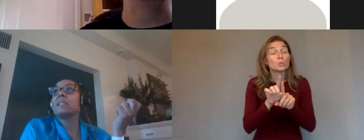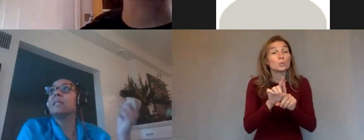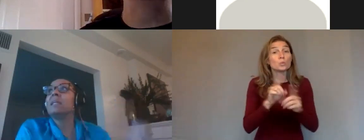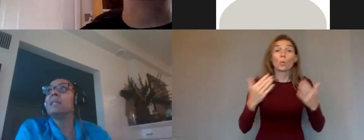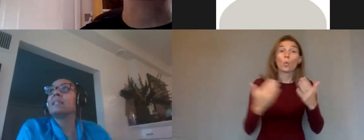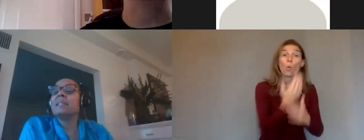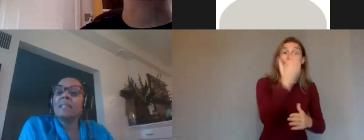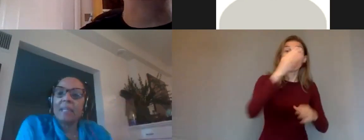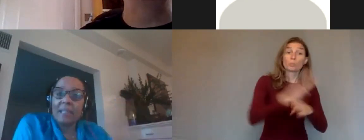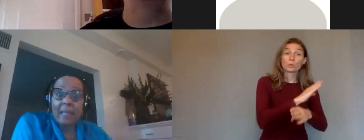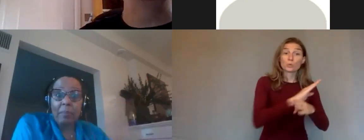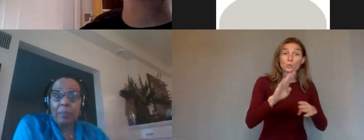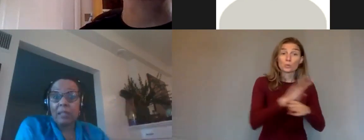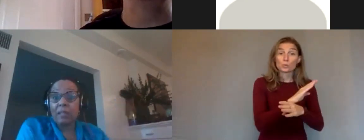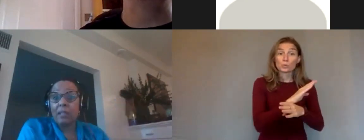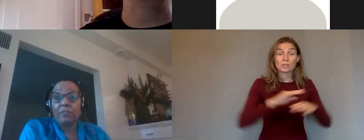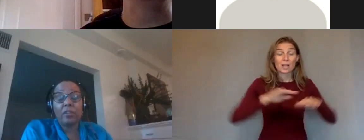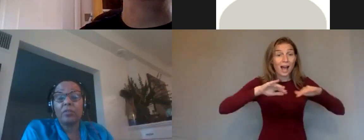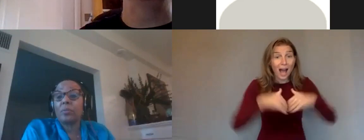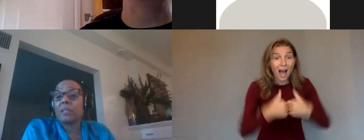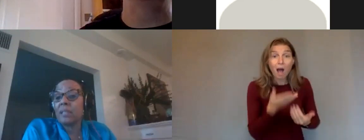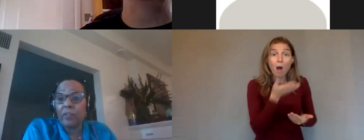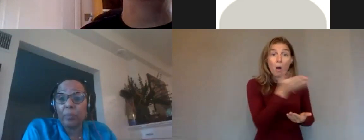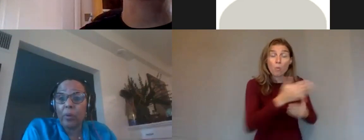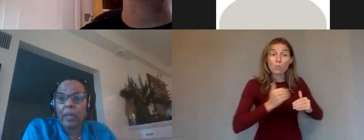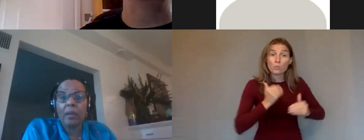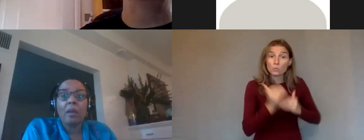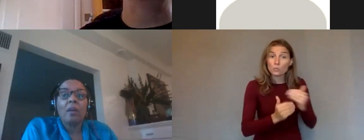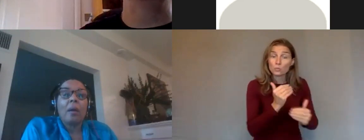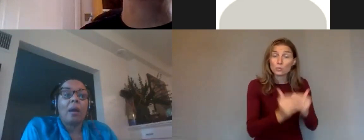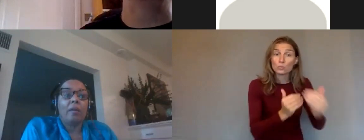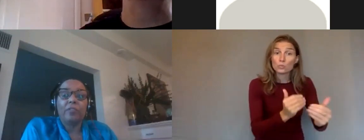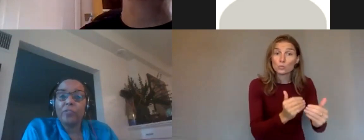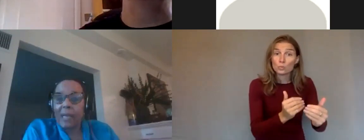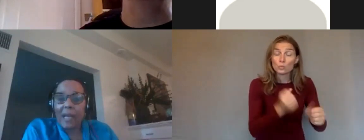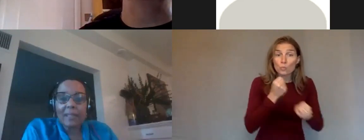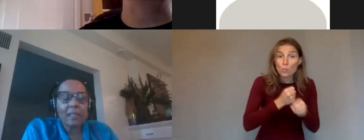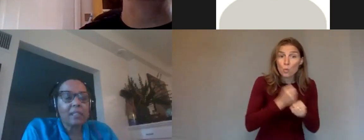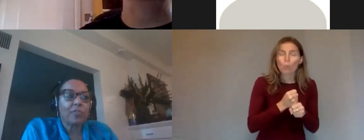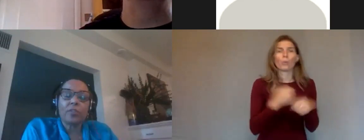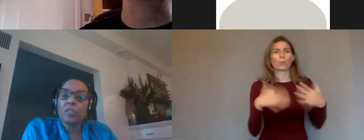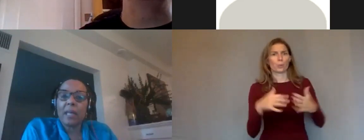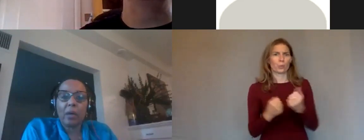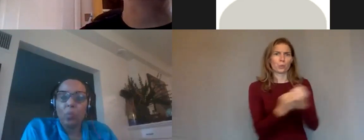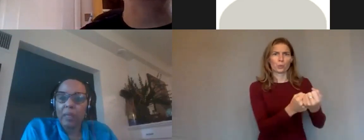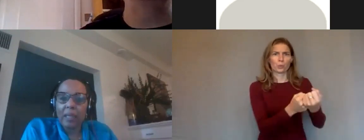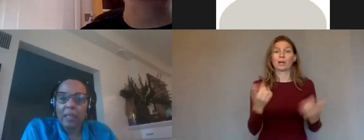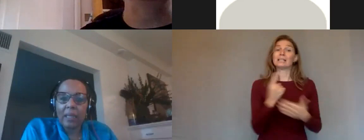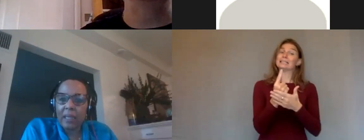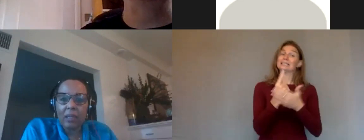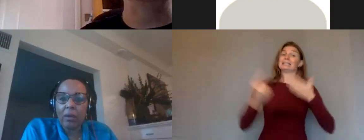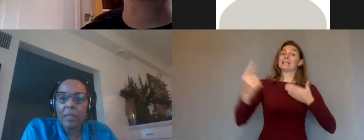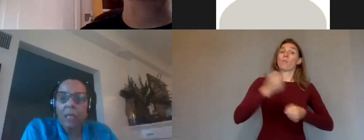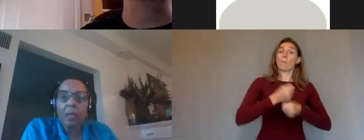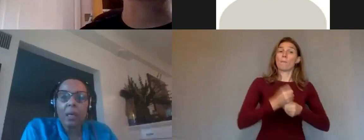we're seeing it as an enabler, particularly for those who are self-employed, for freelancers, for those that are working in the